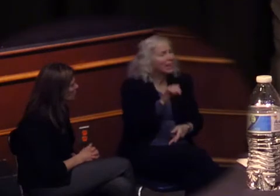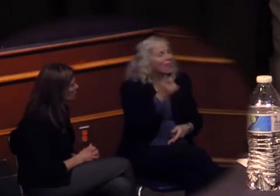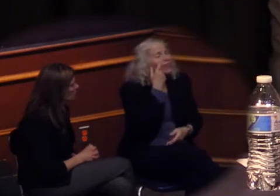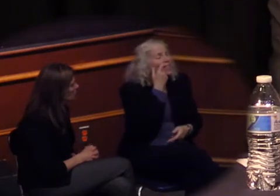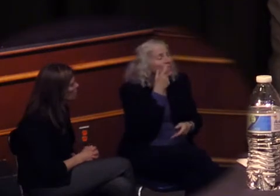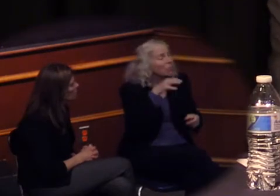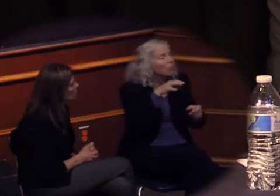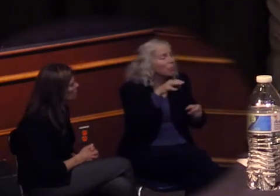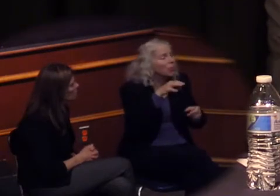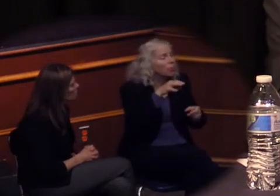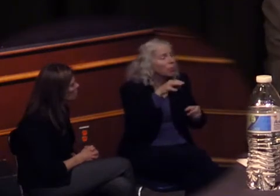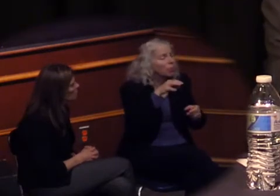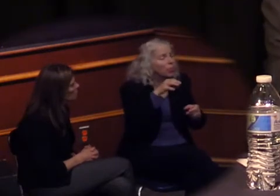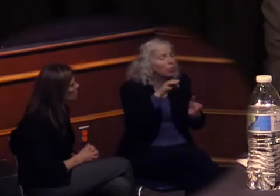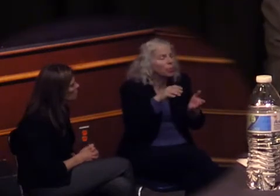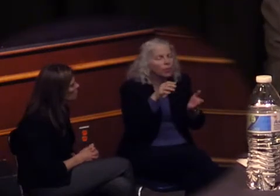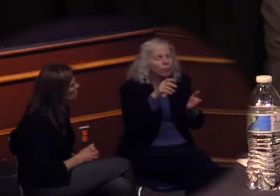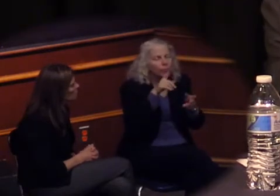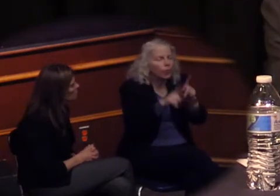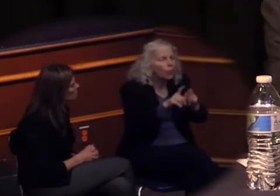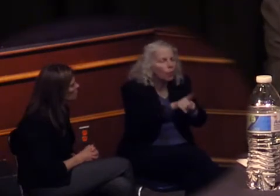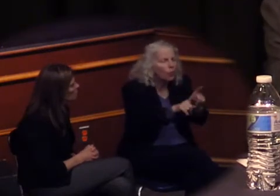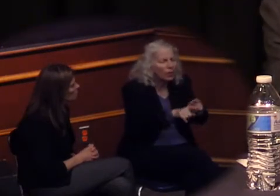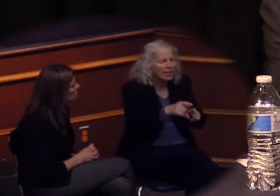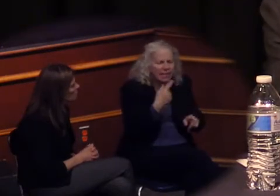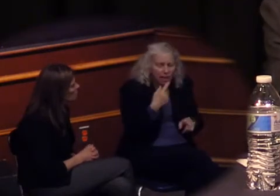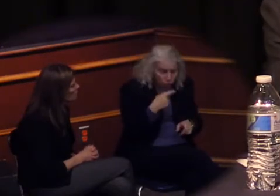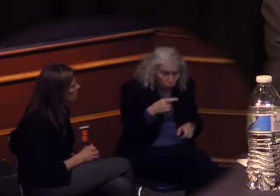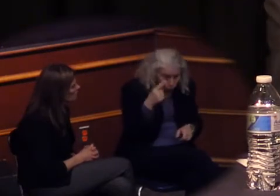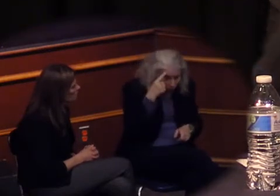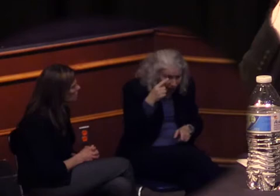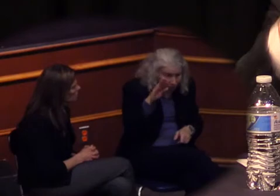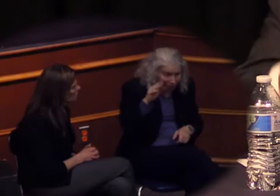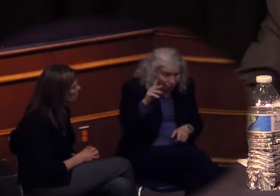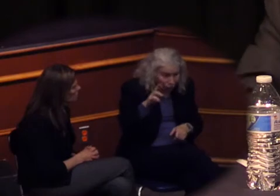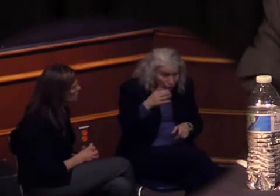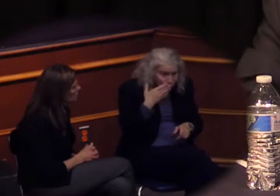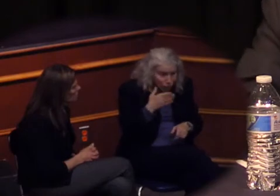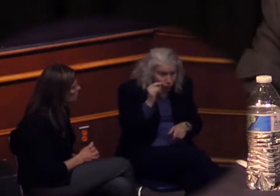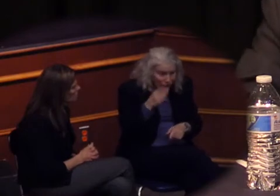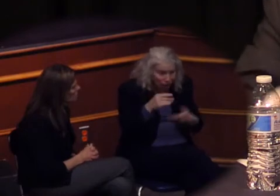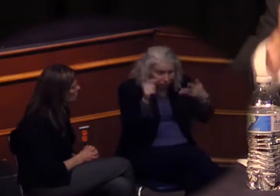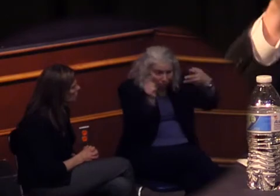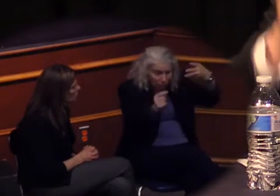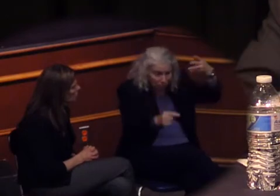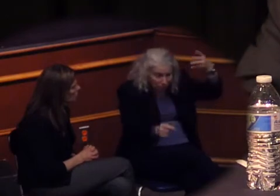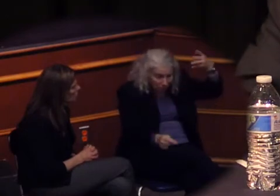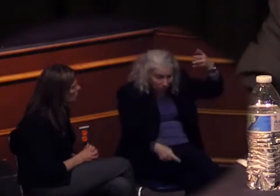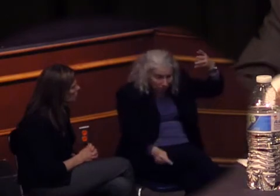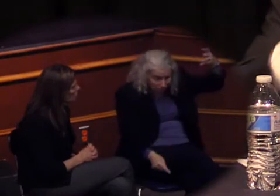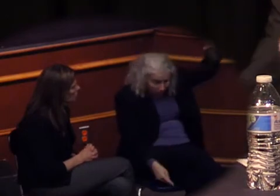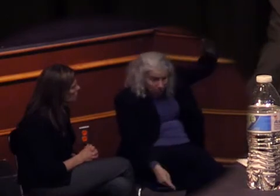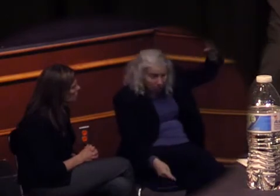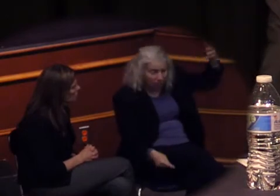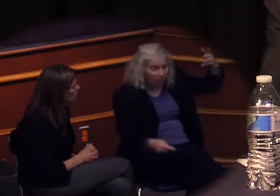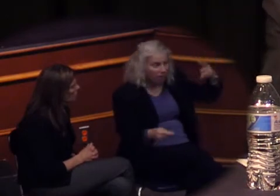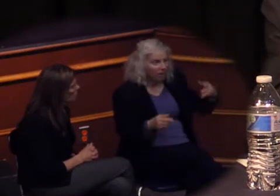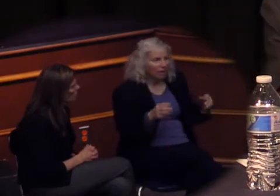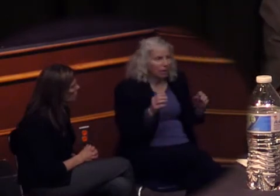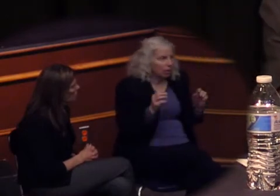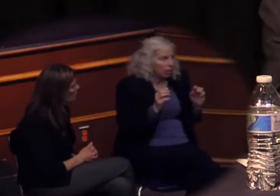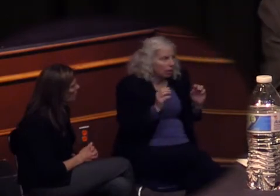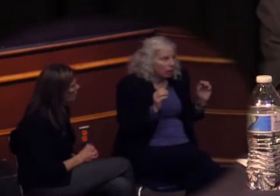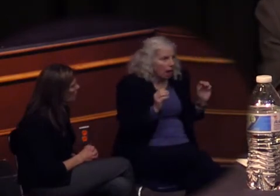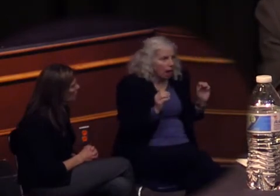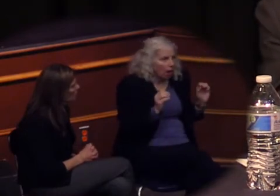came out actually asked people whether they think he's doing a good job on a whole series of issues, a long list. And there wasn't